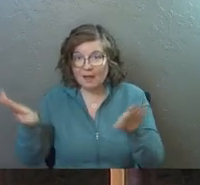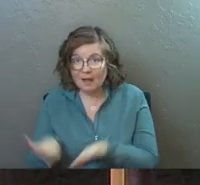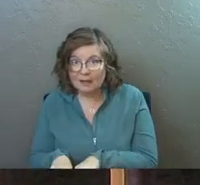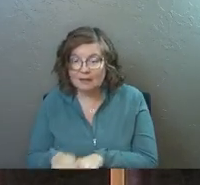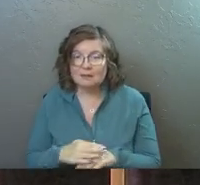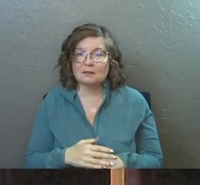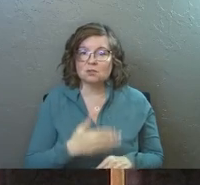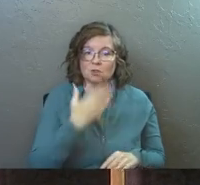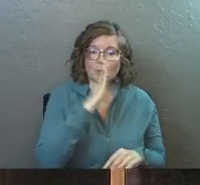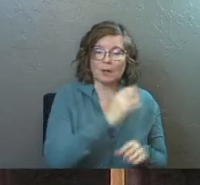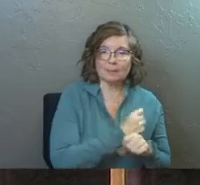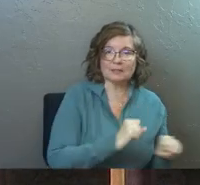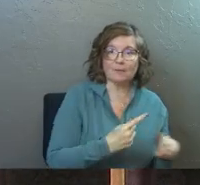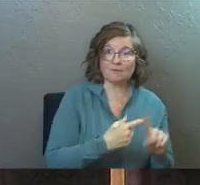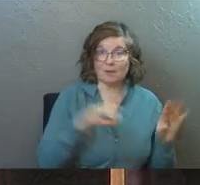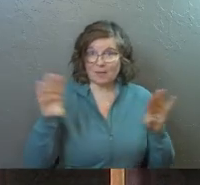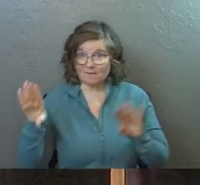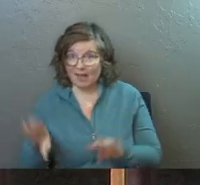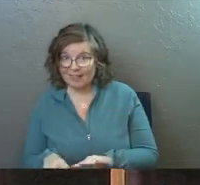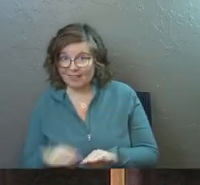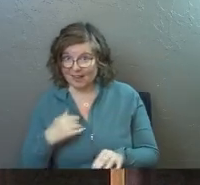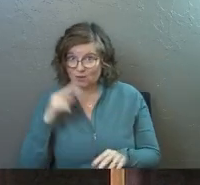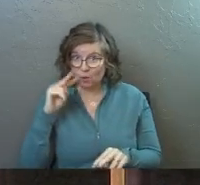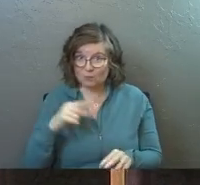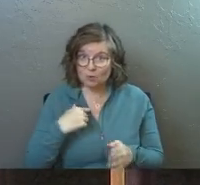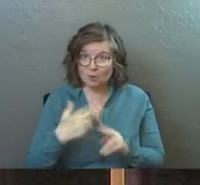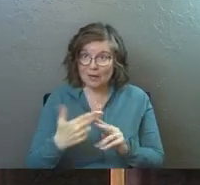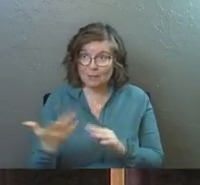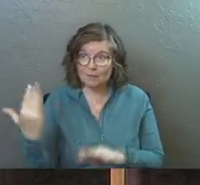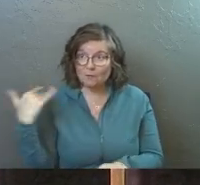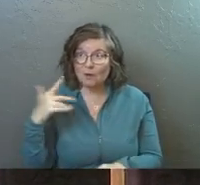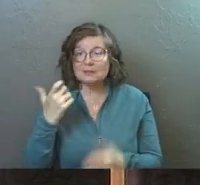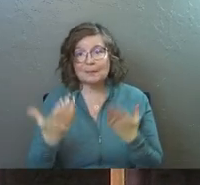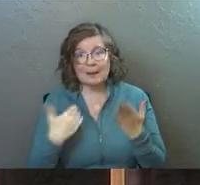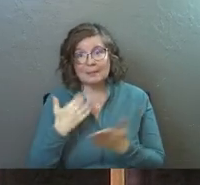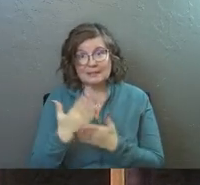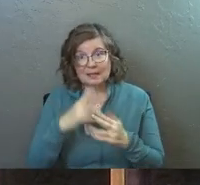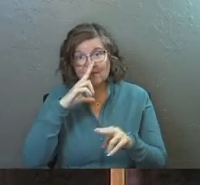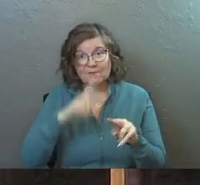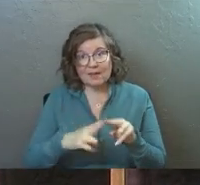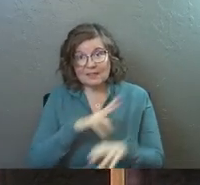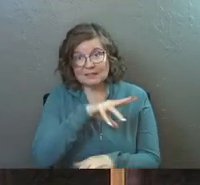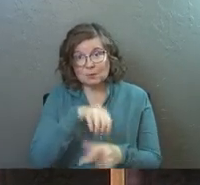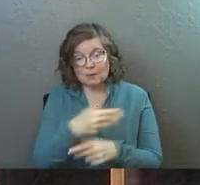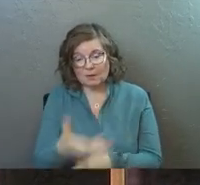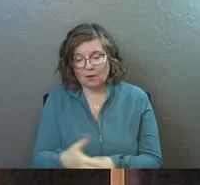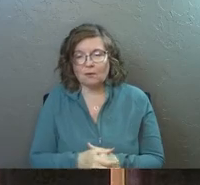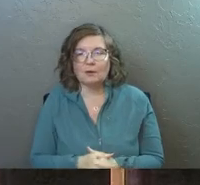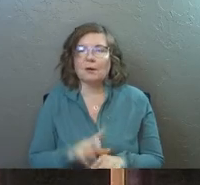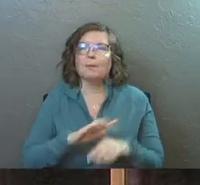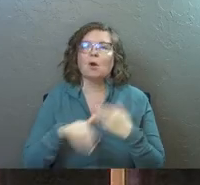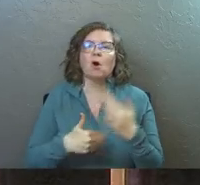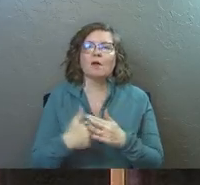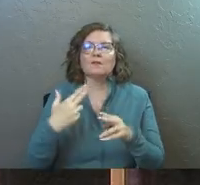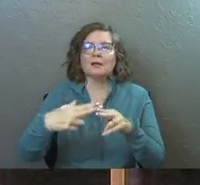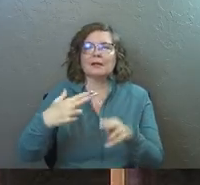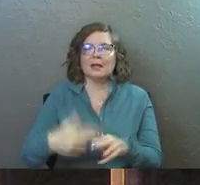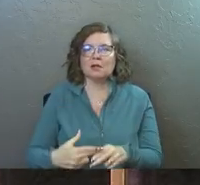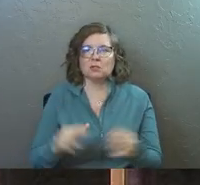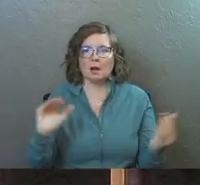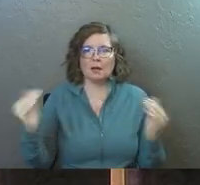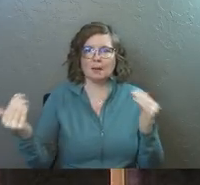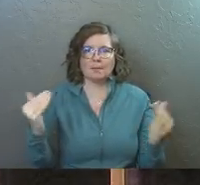my salvation from the valley. Have you ever looked up your name before? Because there might be some fun things in there. But all of our names